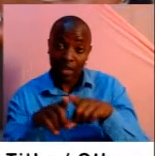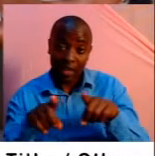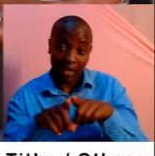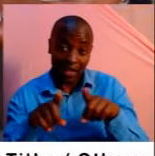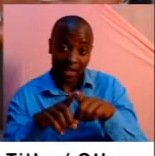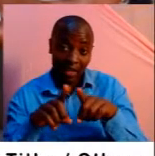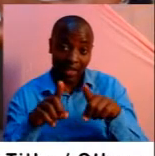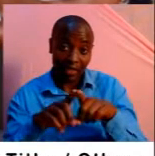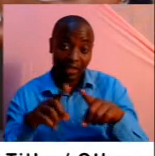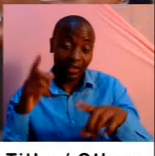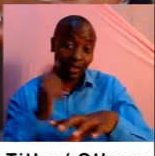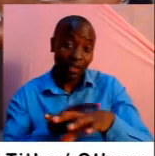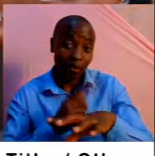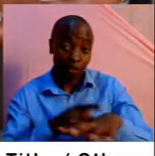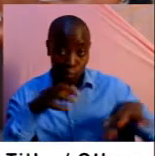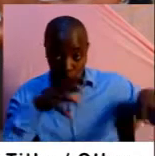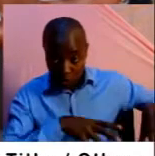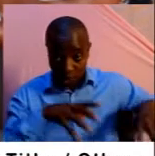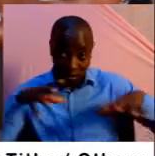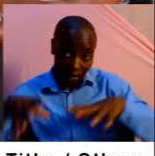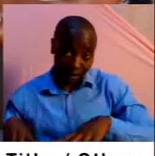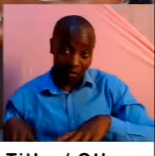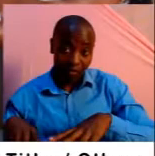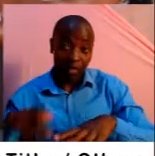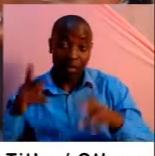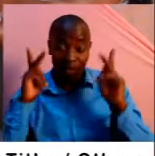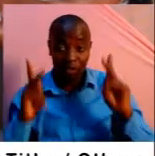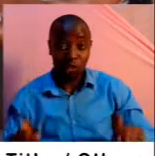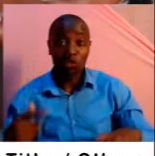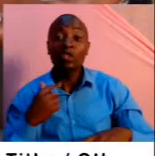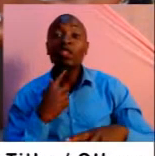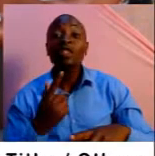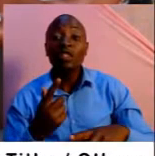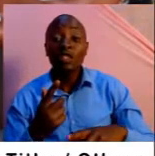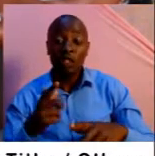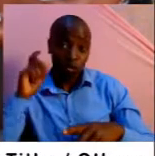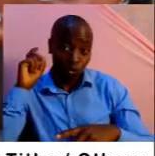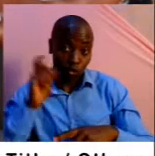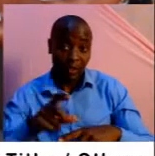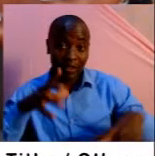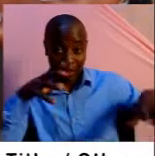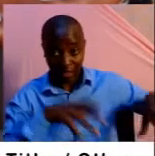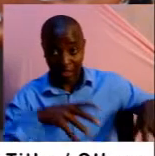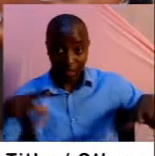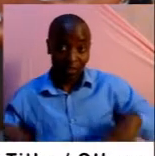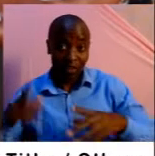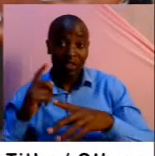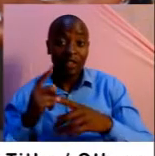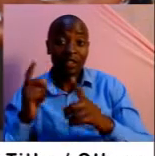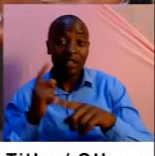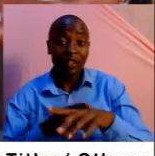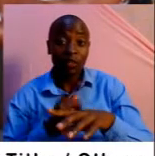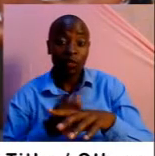when you're going through hardship, when somebody tells you to endure, like somebody who has a toothache, you tell them to endure that